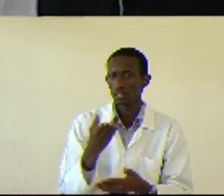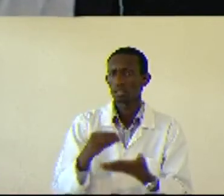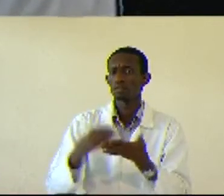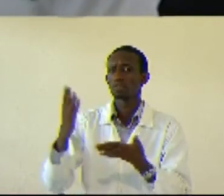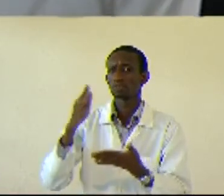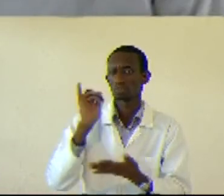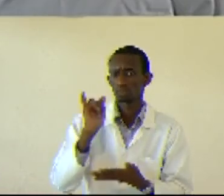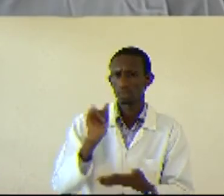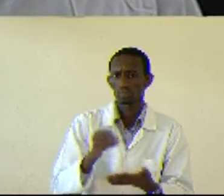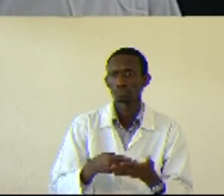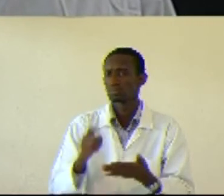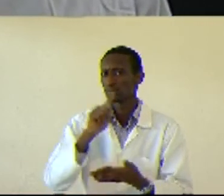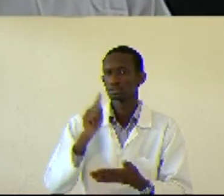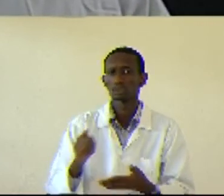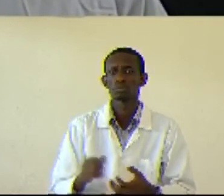z, and so on.